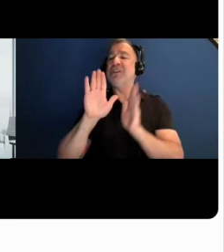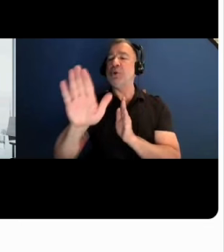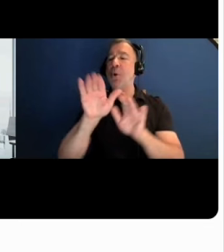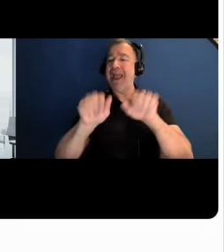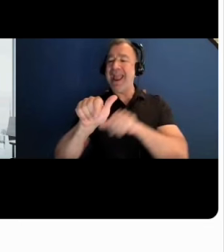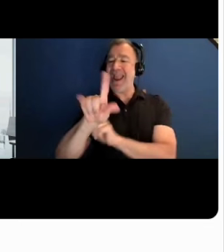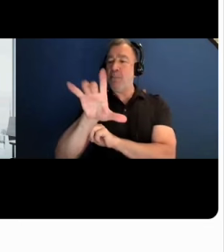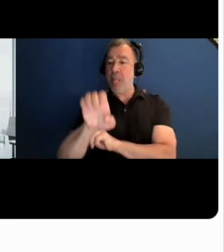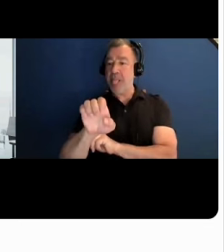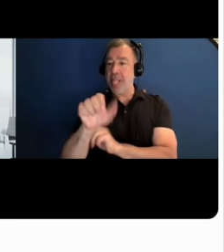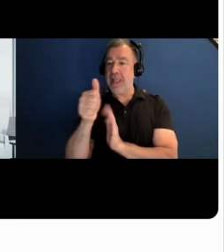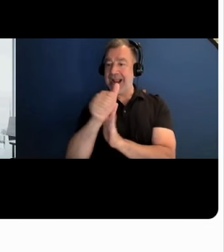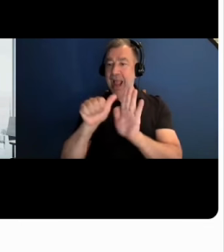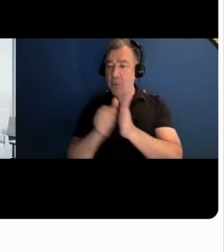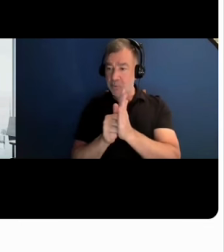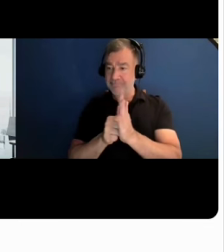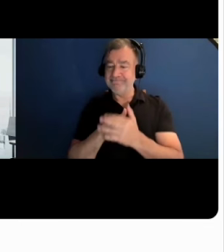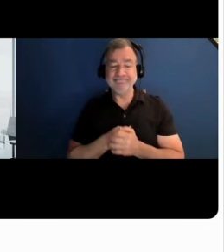Next slide, please.